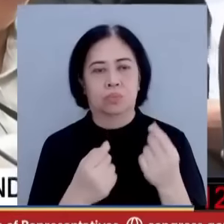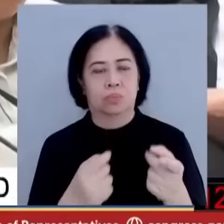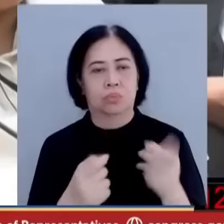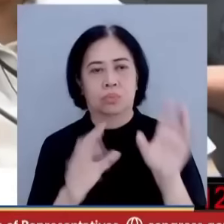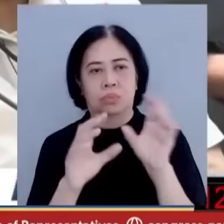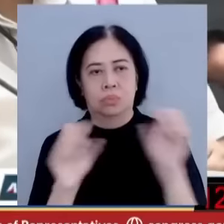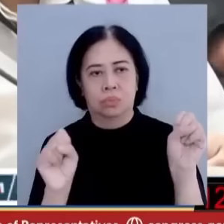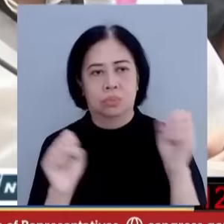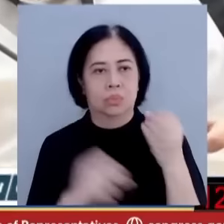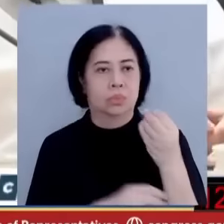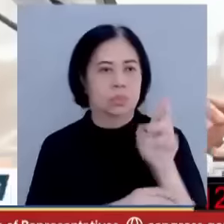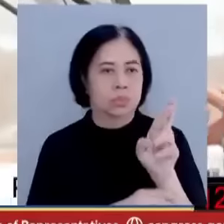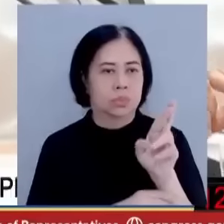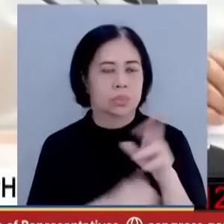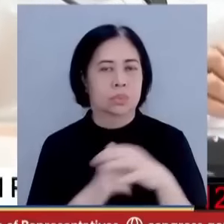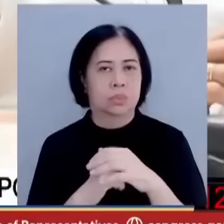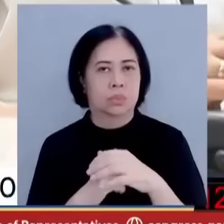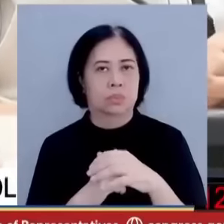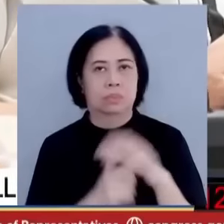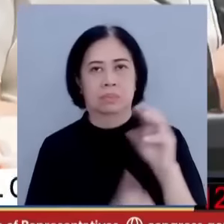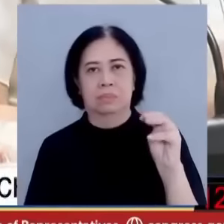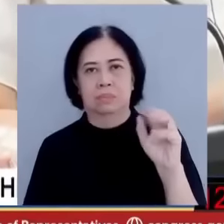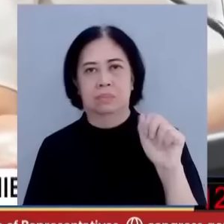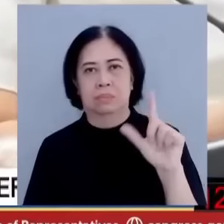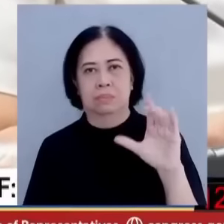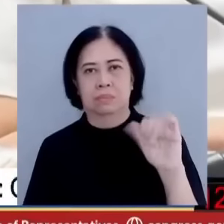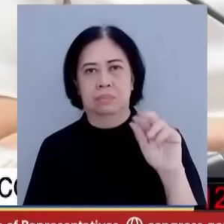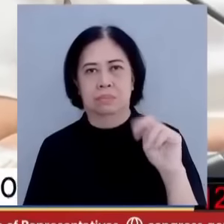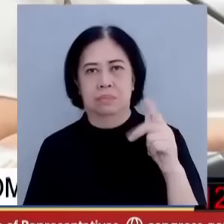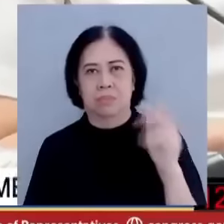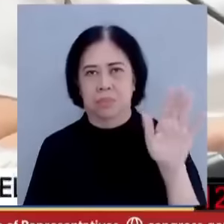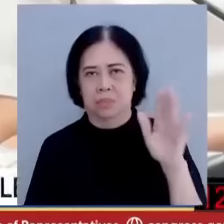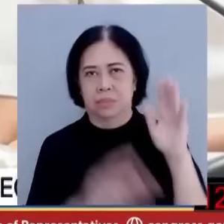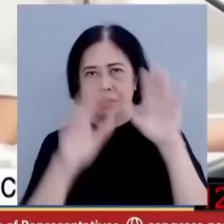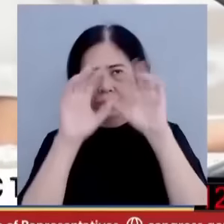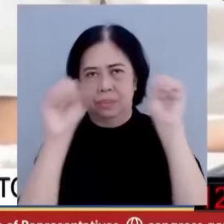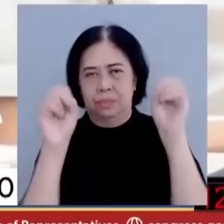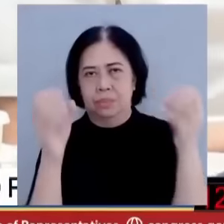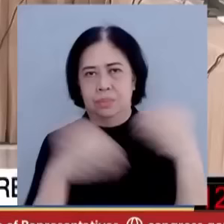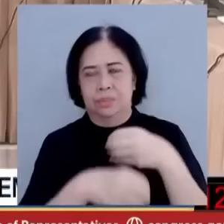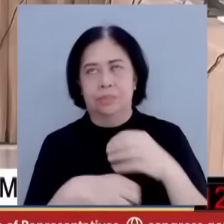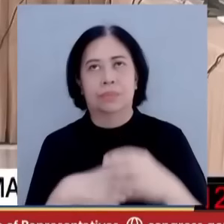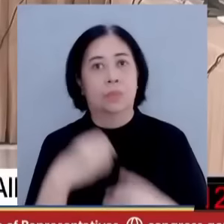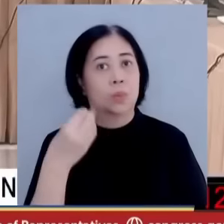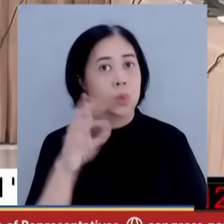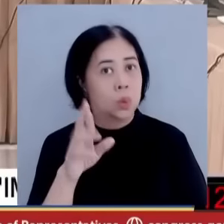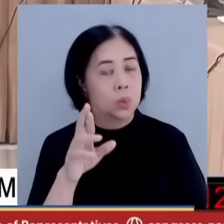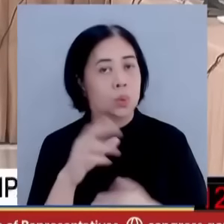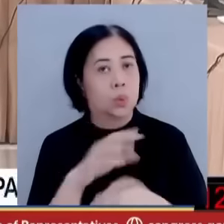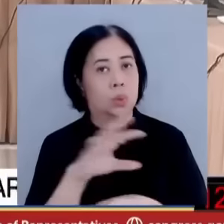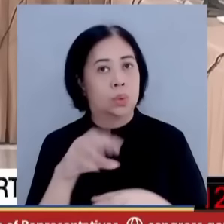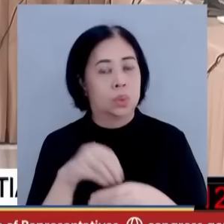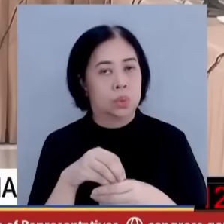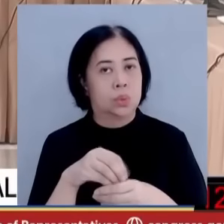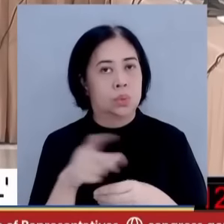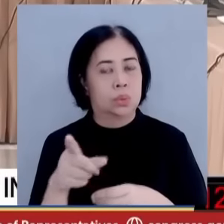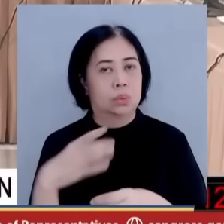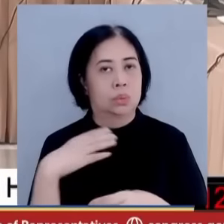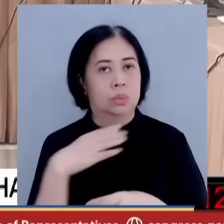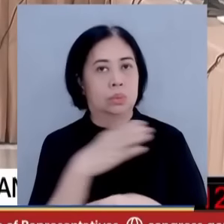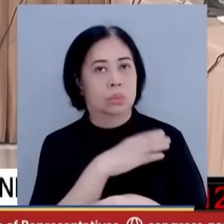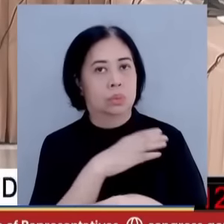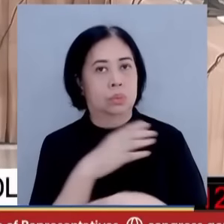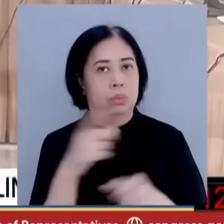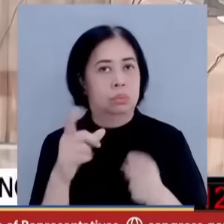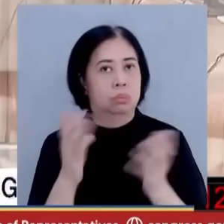or Malacanang for that matter. And I've always said that, or even including that of the House of Representatives, if they will be